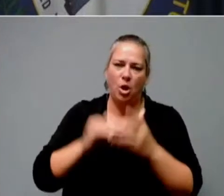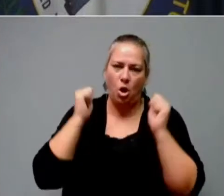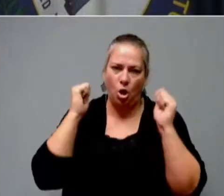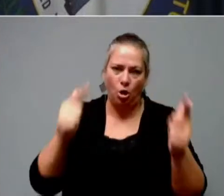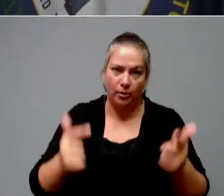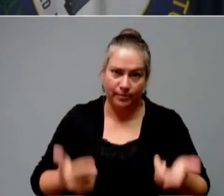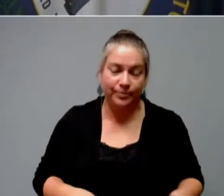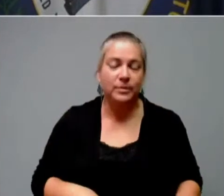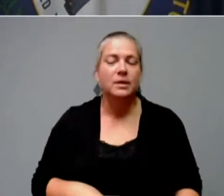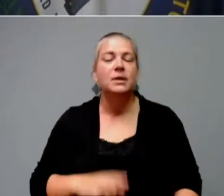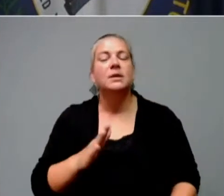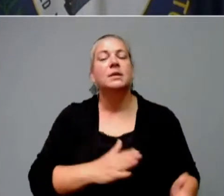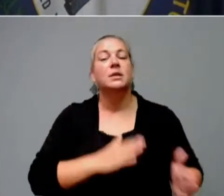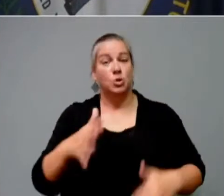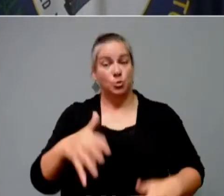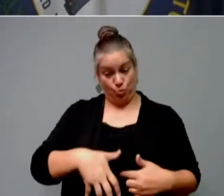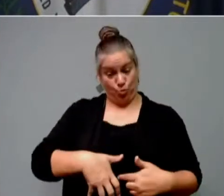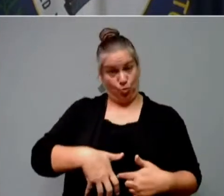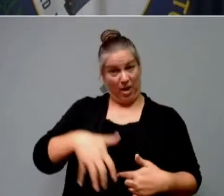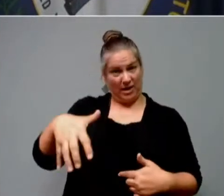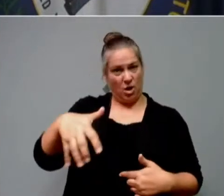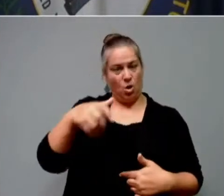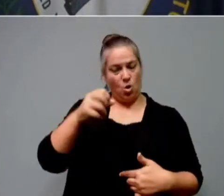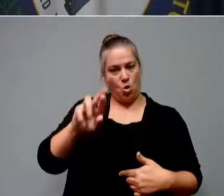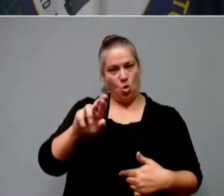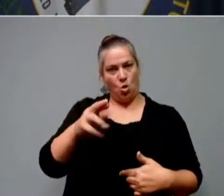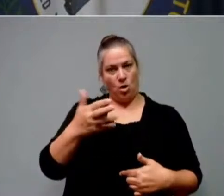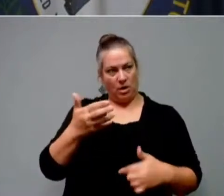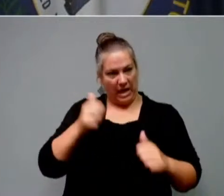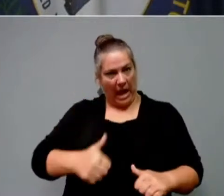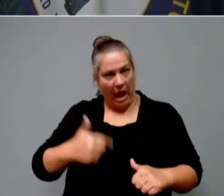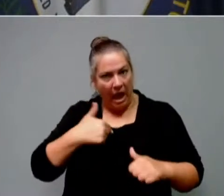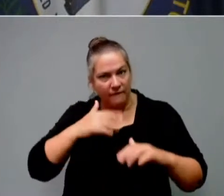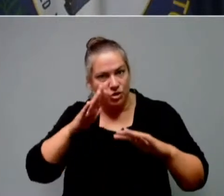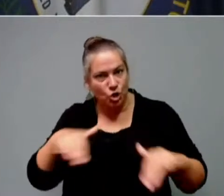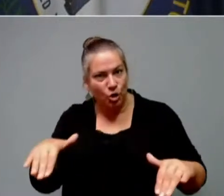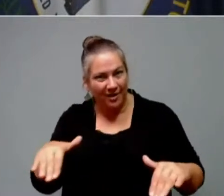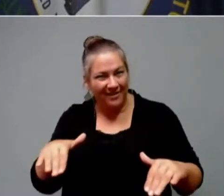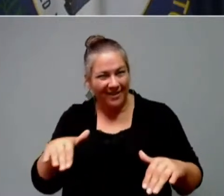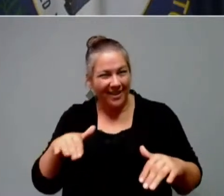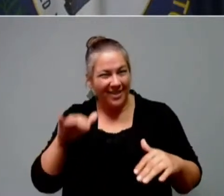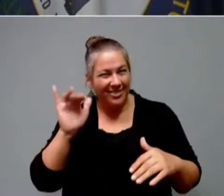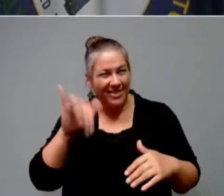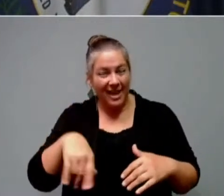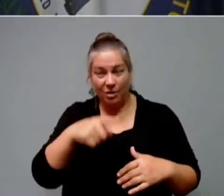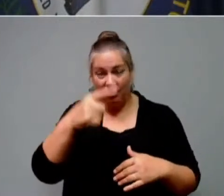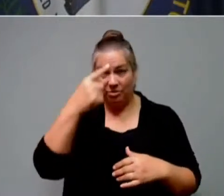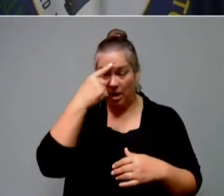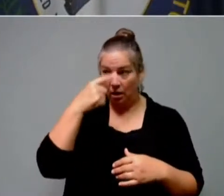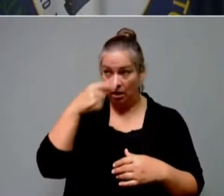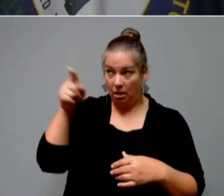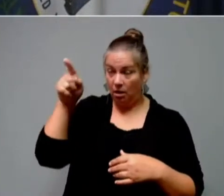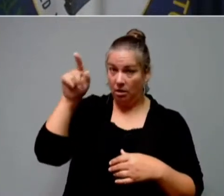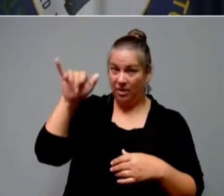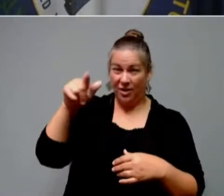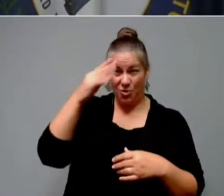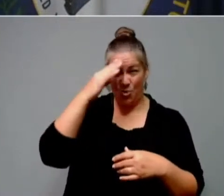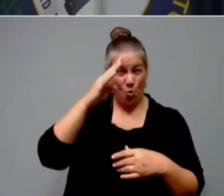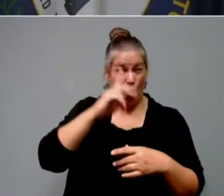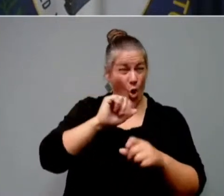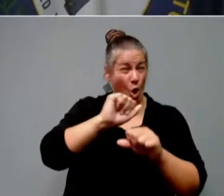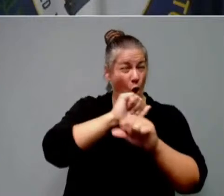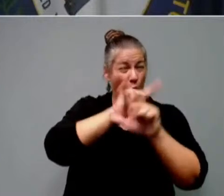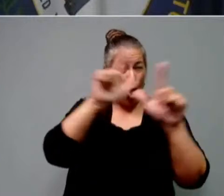and fertility, there is no evidence whatsoever in this 4.5 billion people of all of humanity who have received doses of